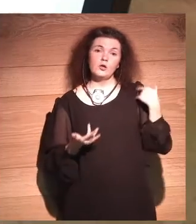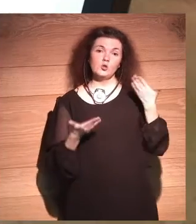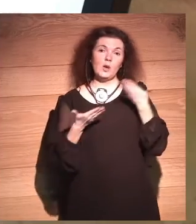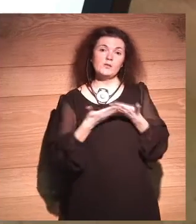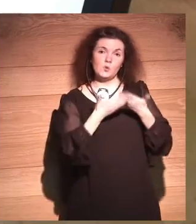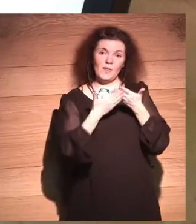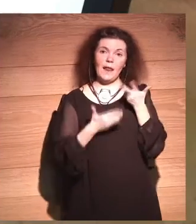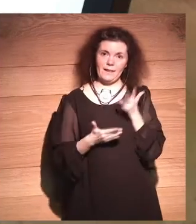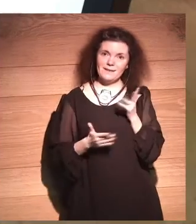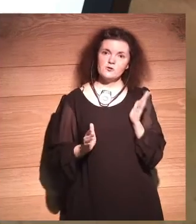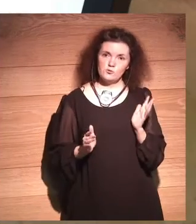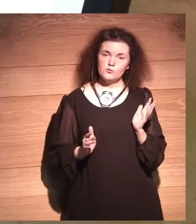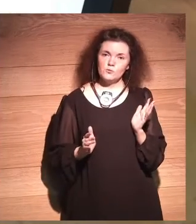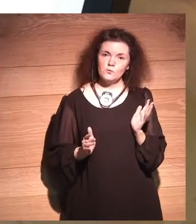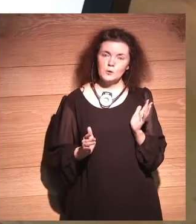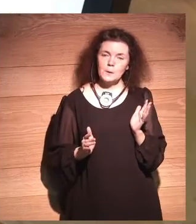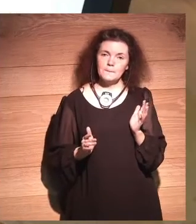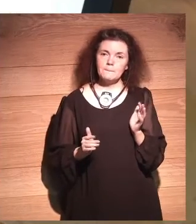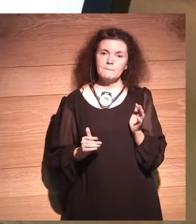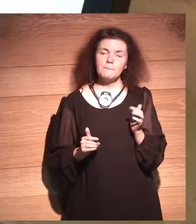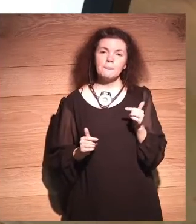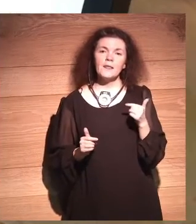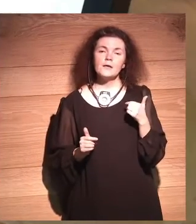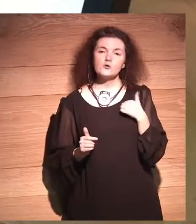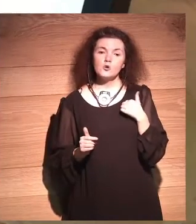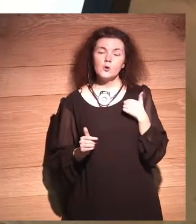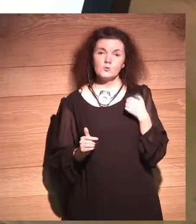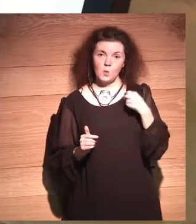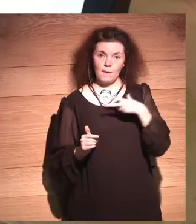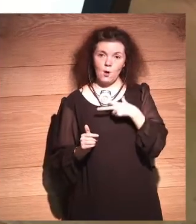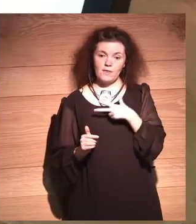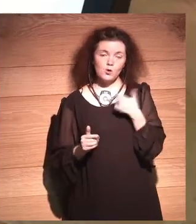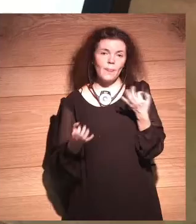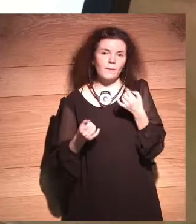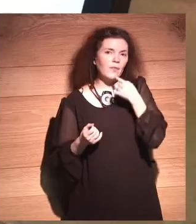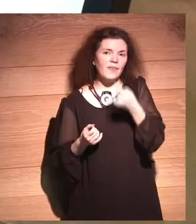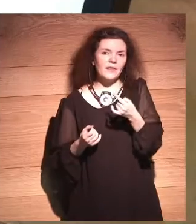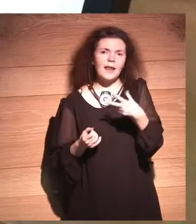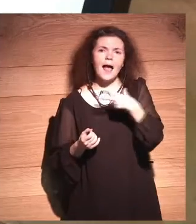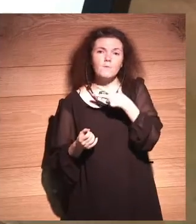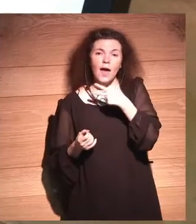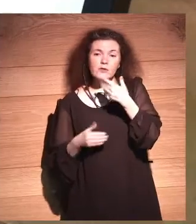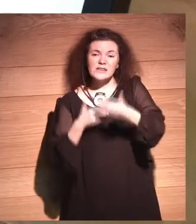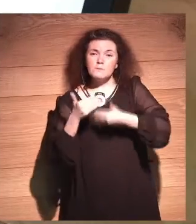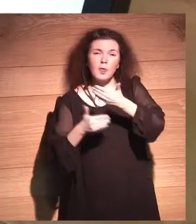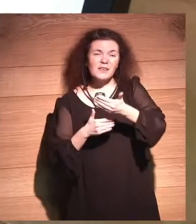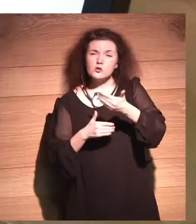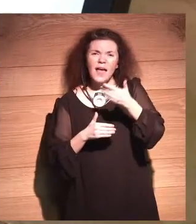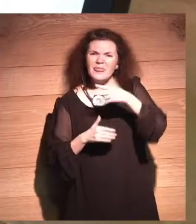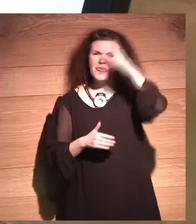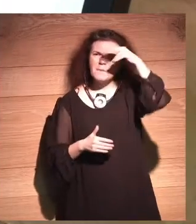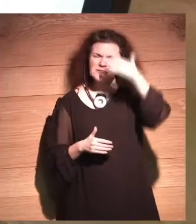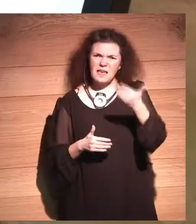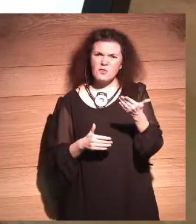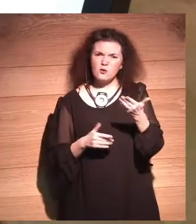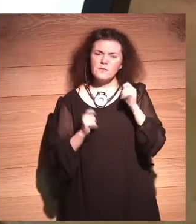There's too many lawyers in the process. We've made it so goddamn complicated that it's really difficult. Sorry, earring.